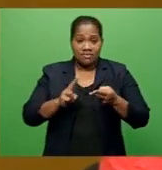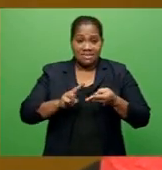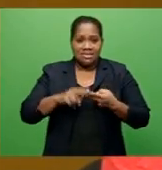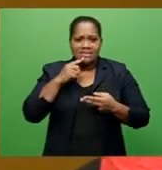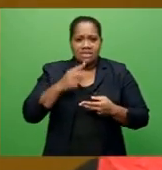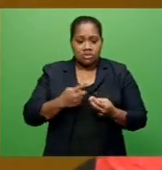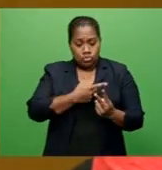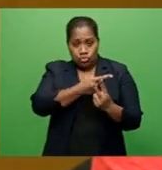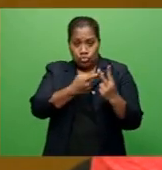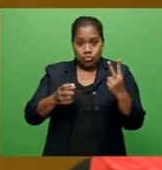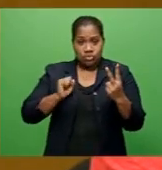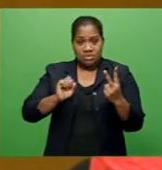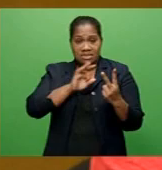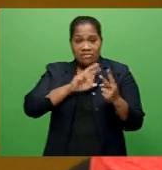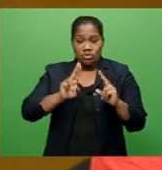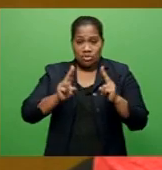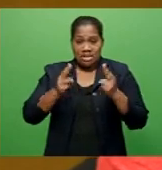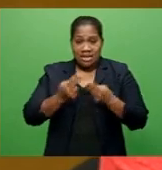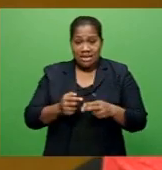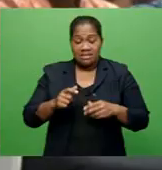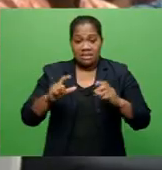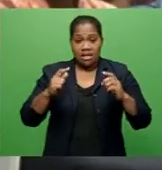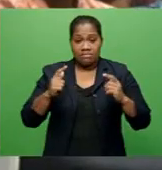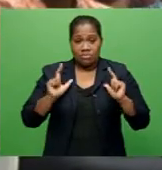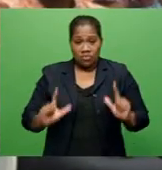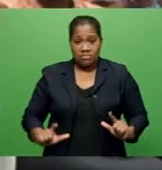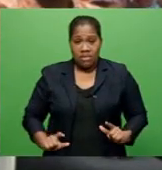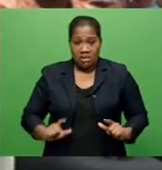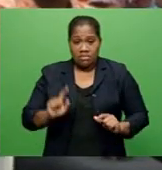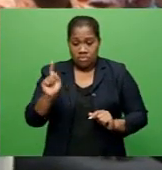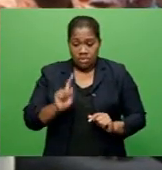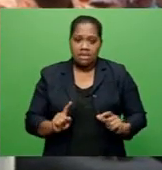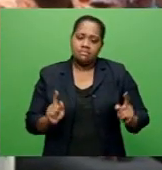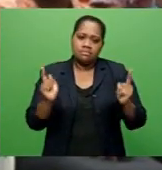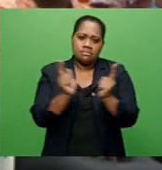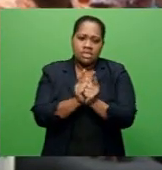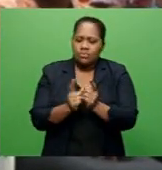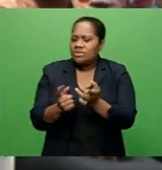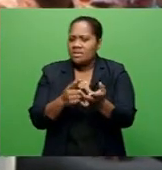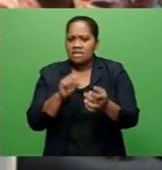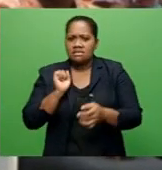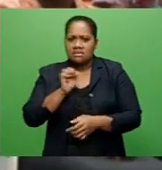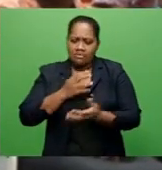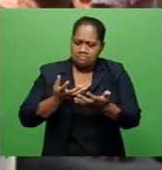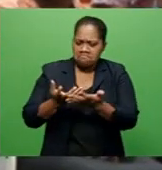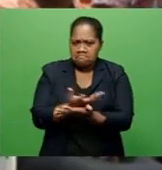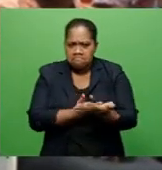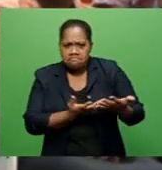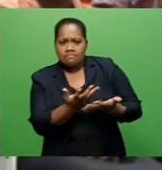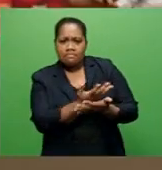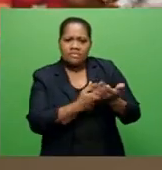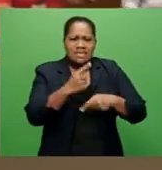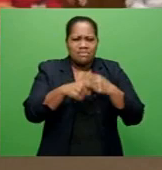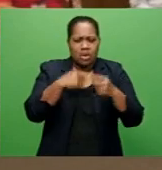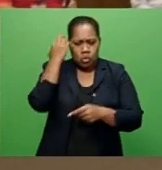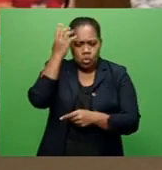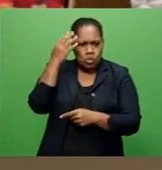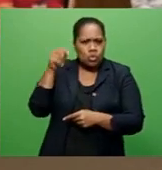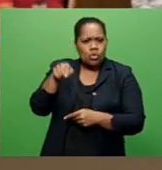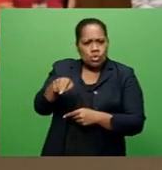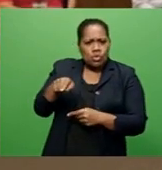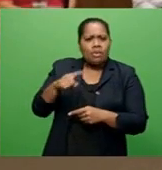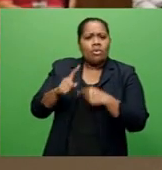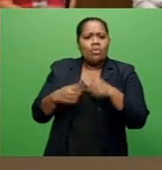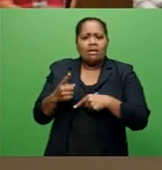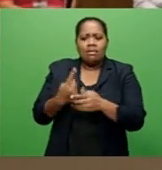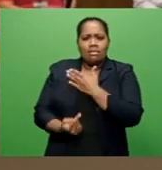on the Laudala campus met today with other staff members and raised concerns over the treatment of Vice Chancellor Professor Paul Ahluwalia.